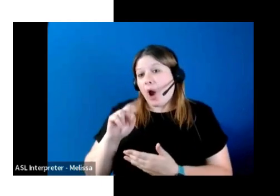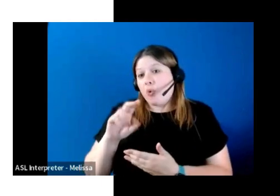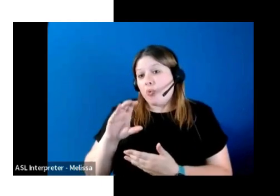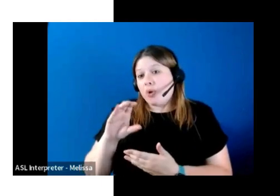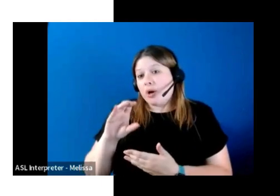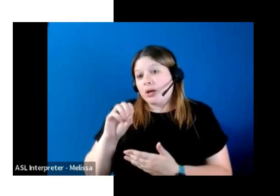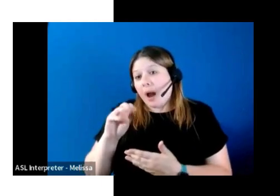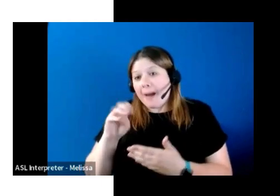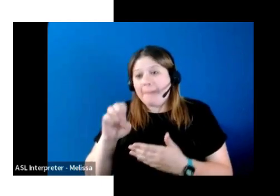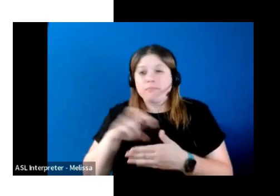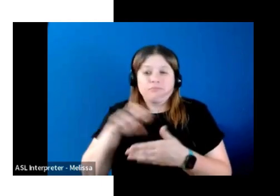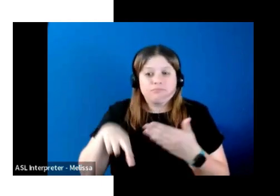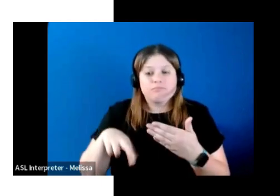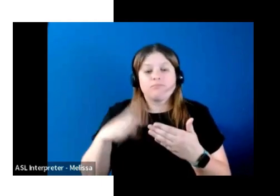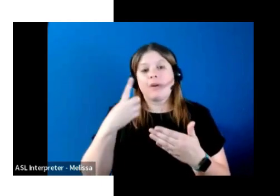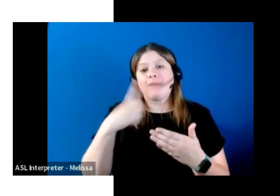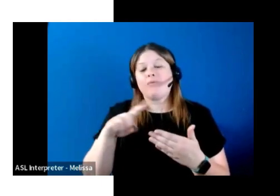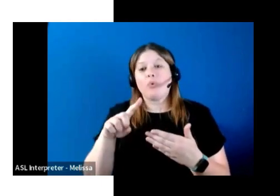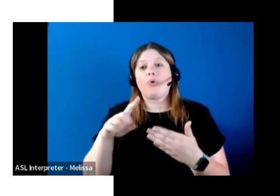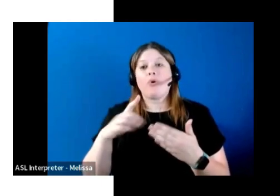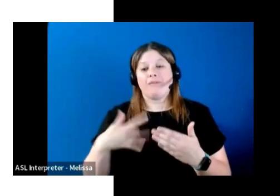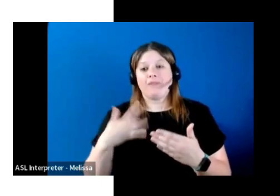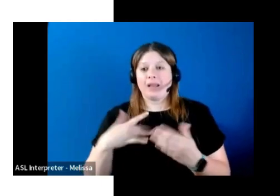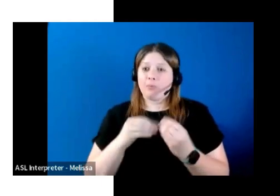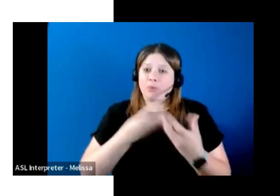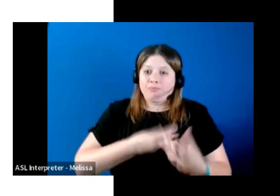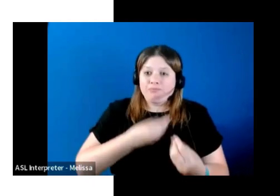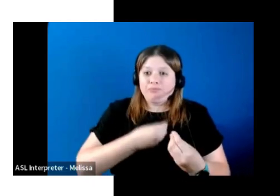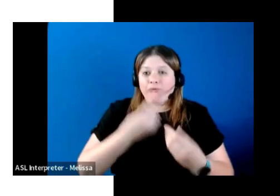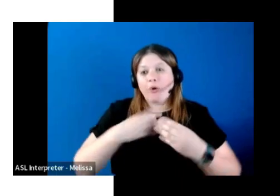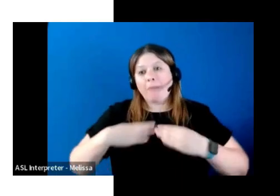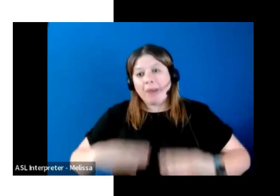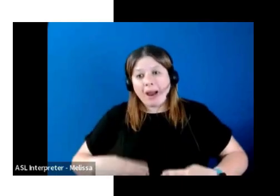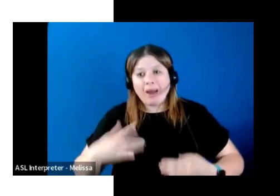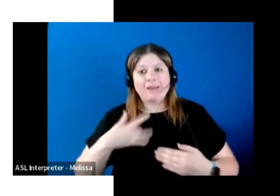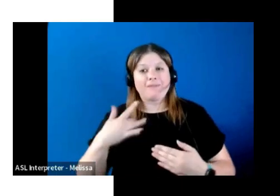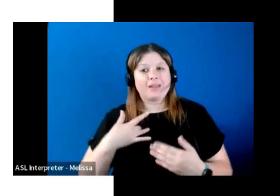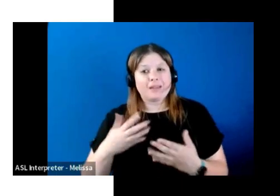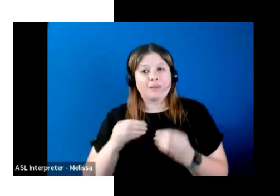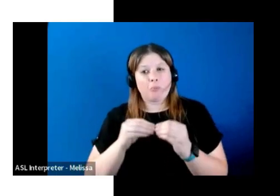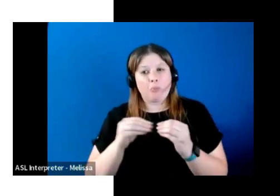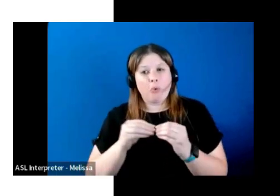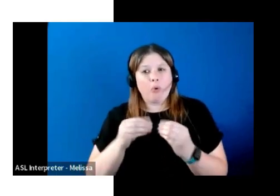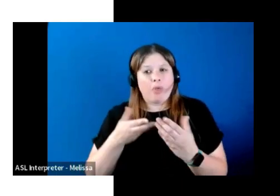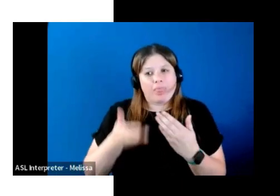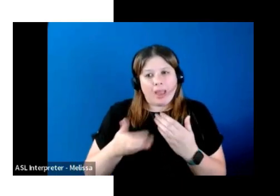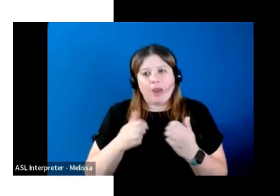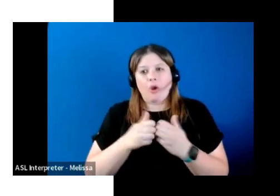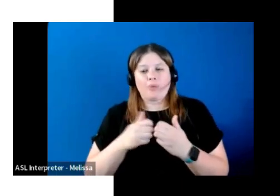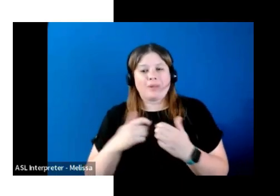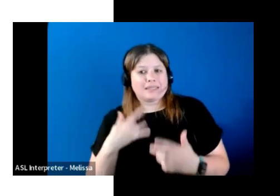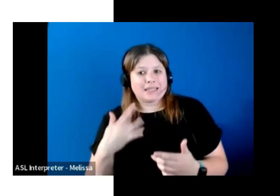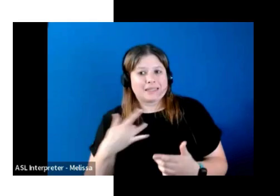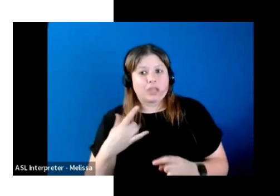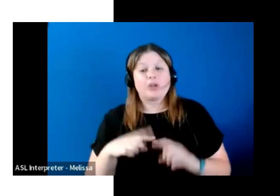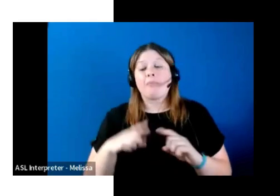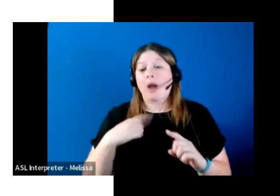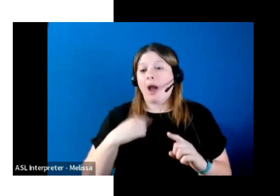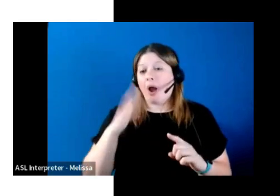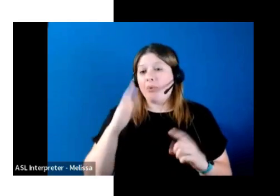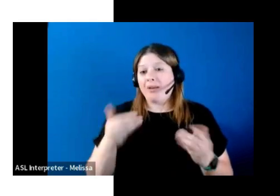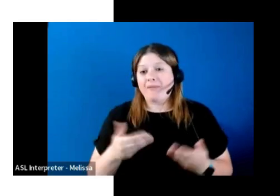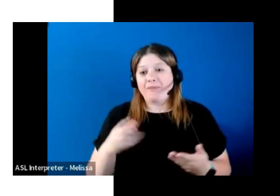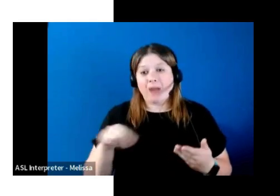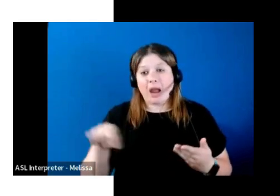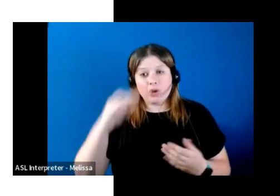feeling more embodied and present with sensation. But I'm also going to invite you to think about